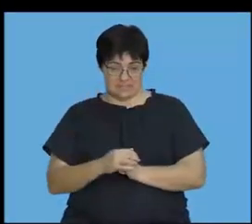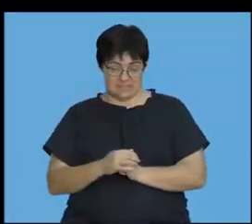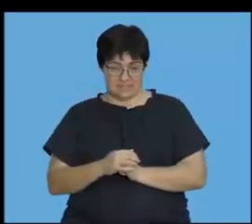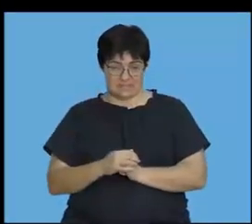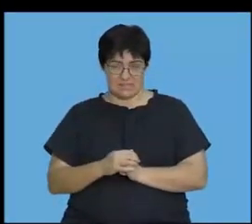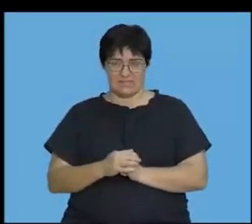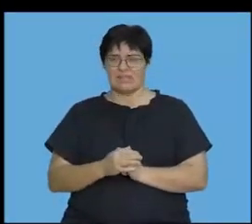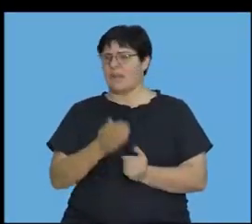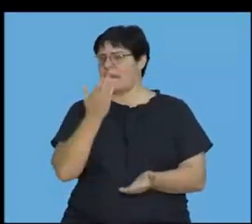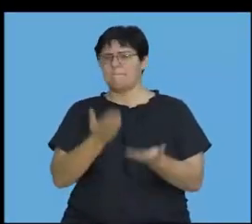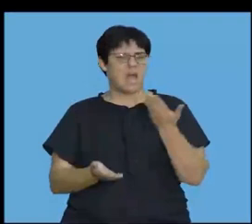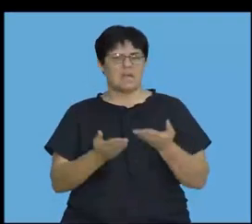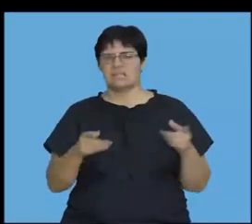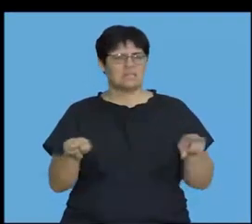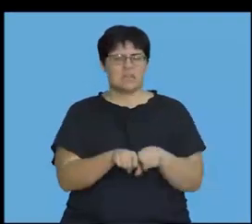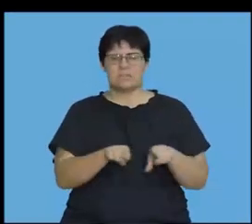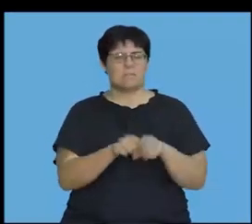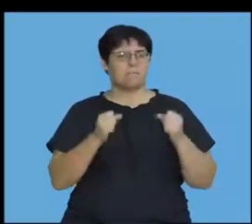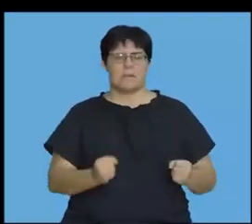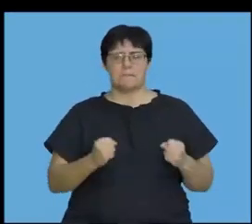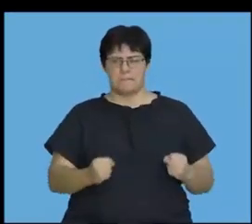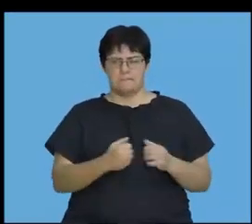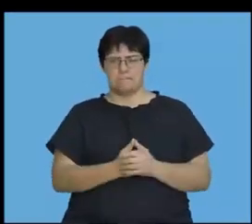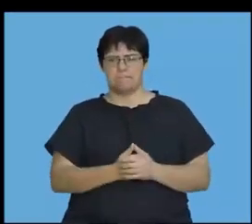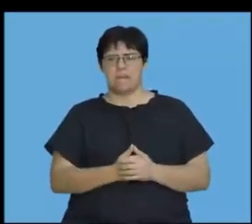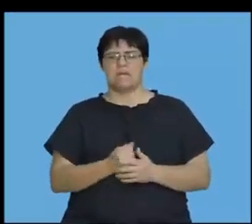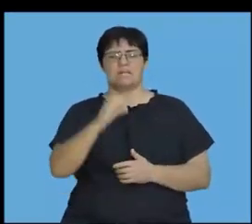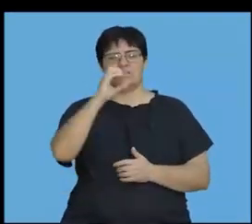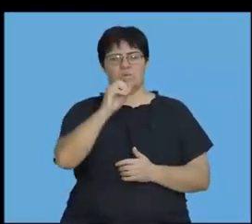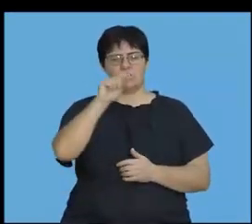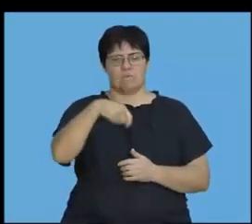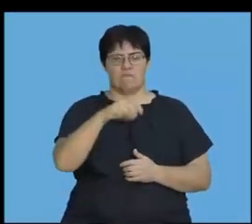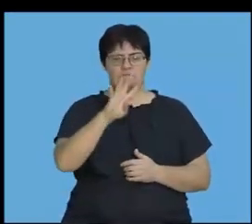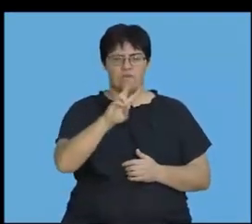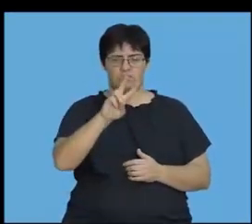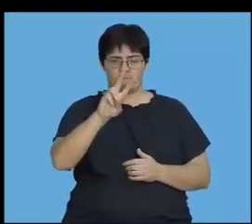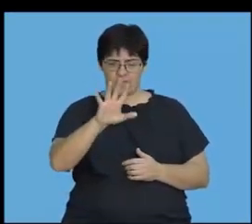delta v. The mass hasn't changed, it's been wonderful. So it's